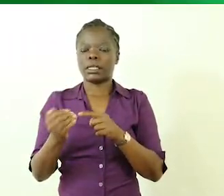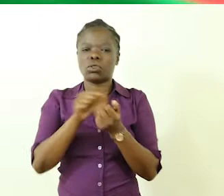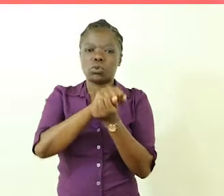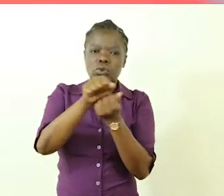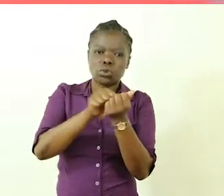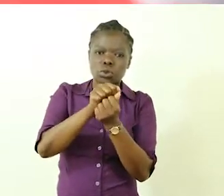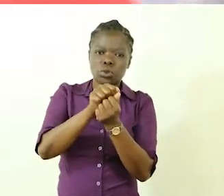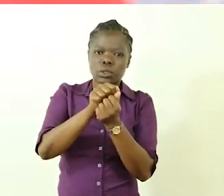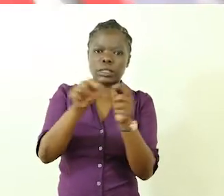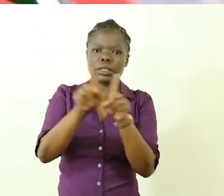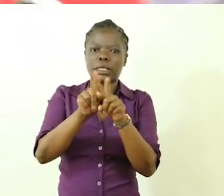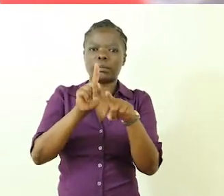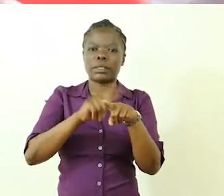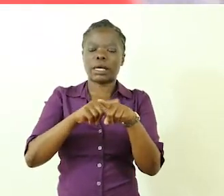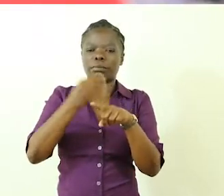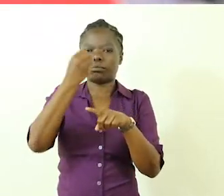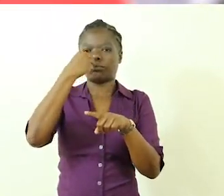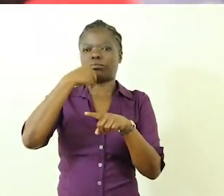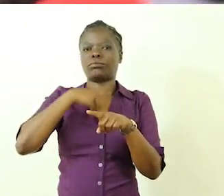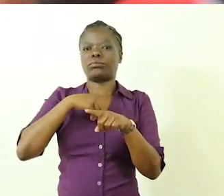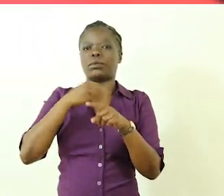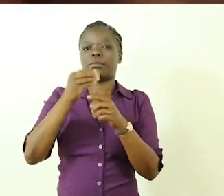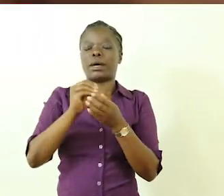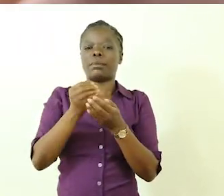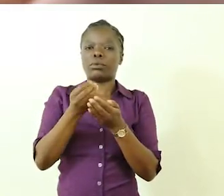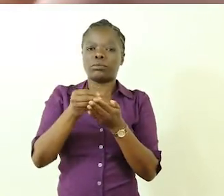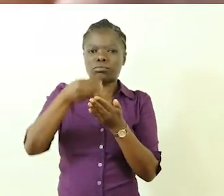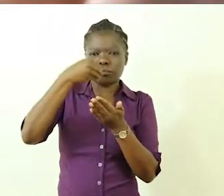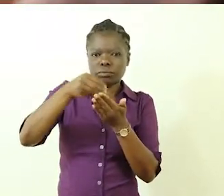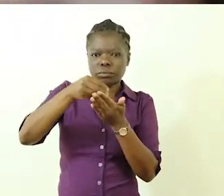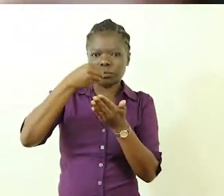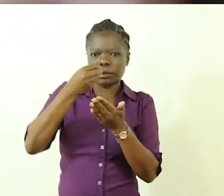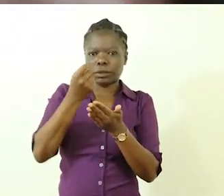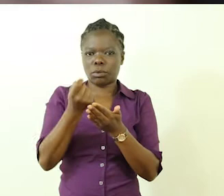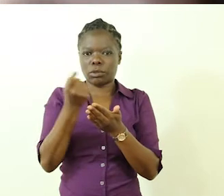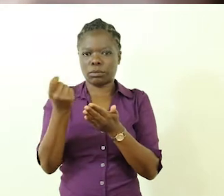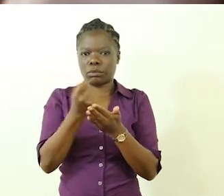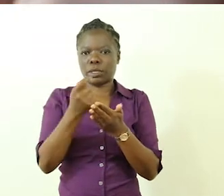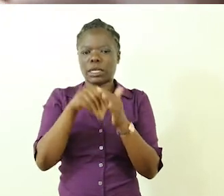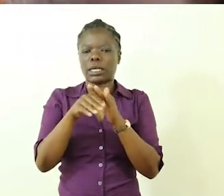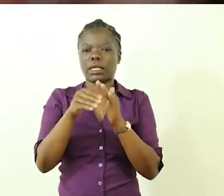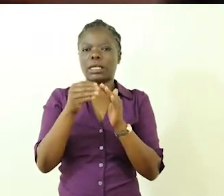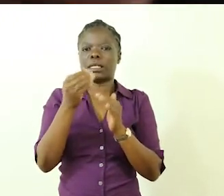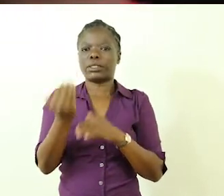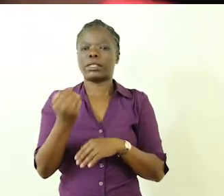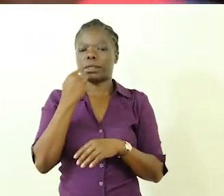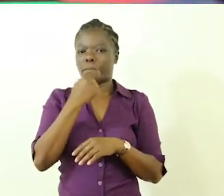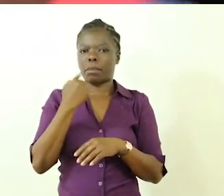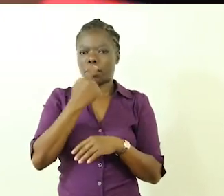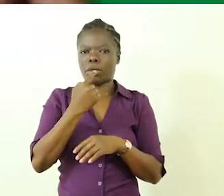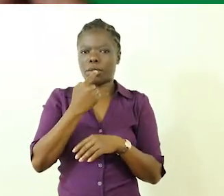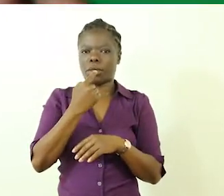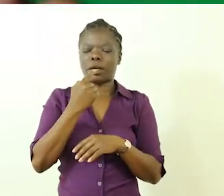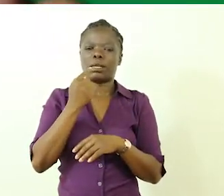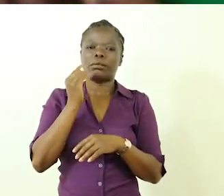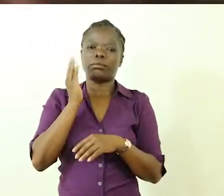to chew and swallow by putting small amount of food in child's mouth and stroking